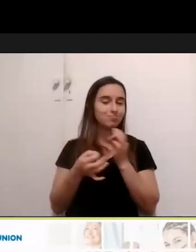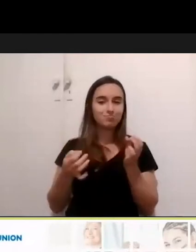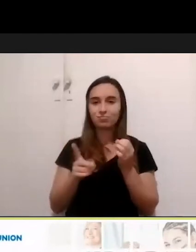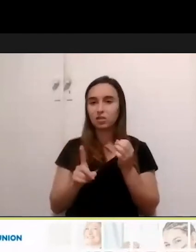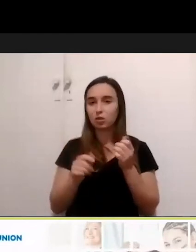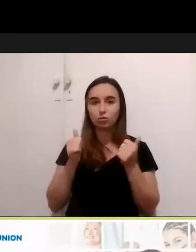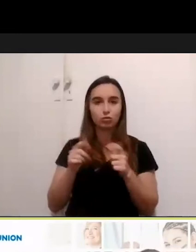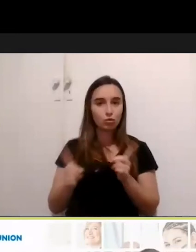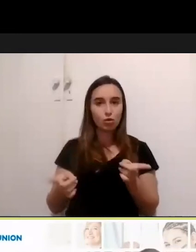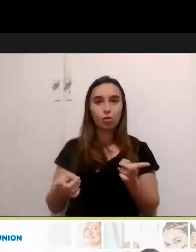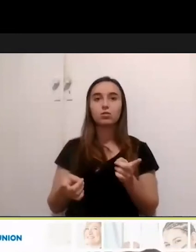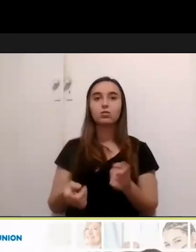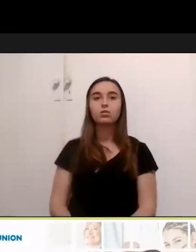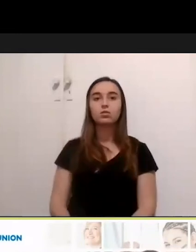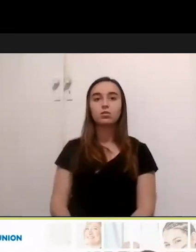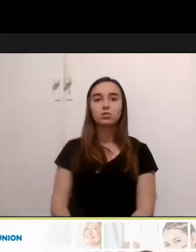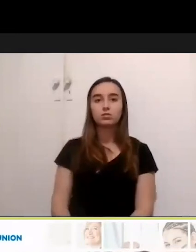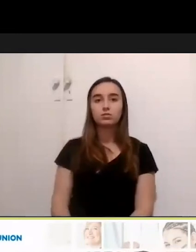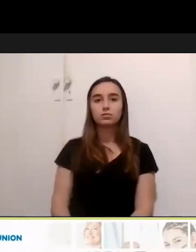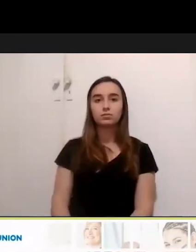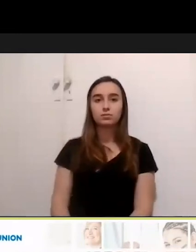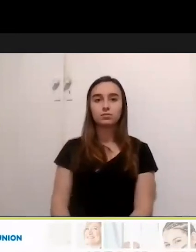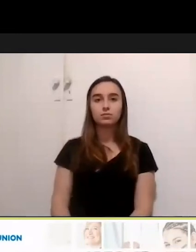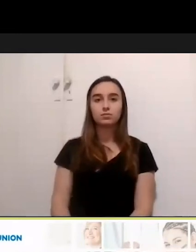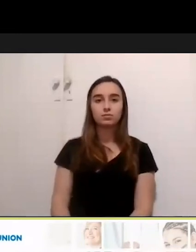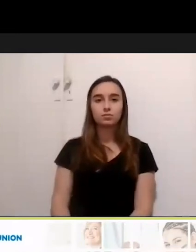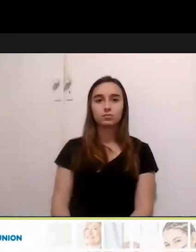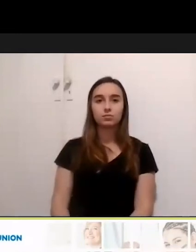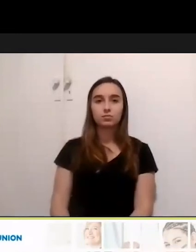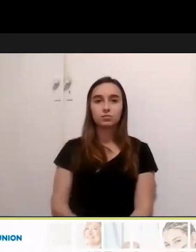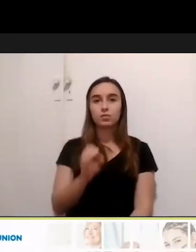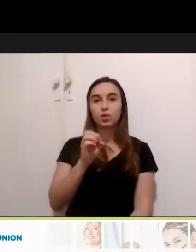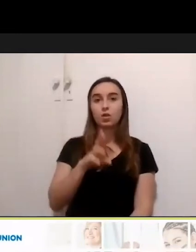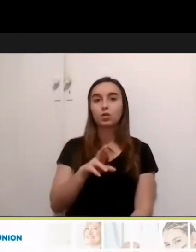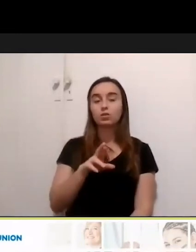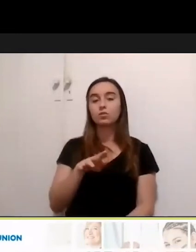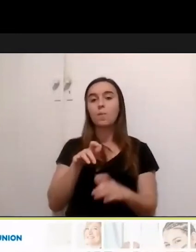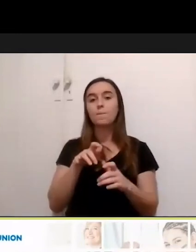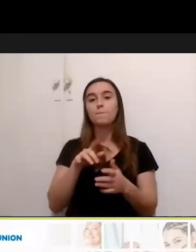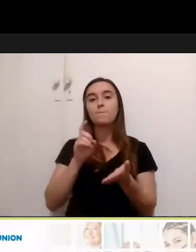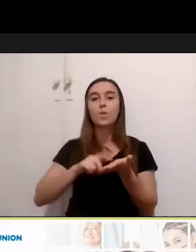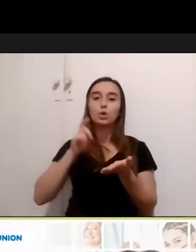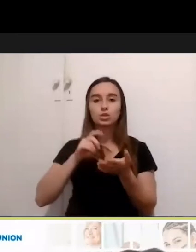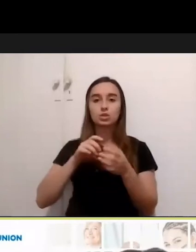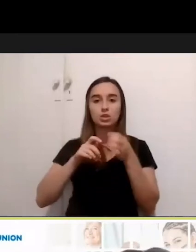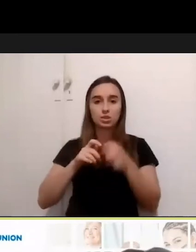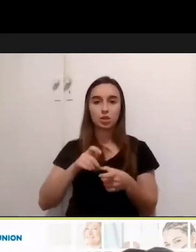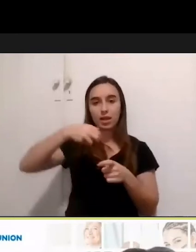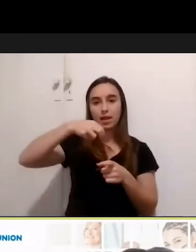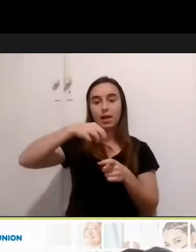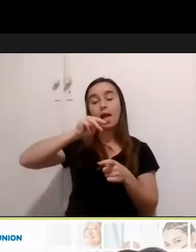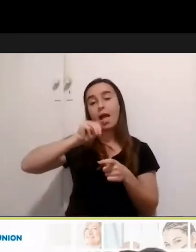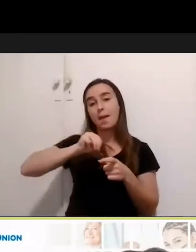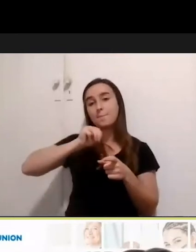a M letter on it that was reported by users over 65 years old.